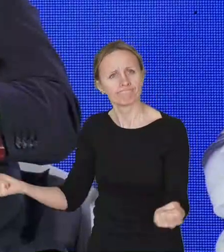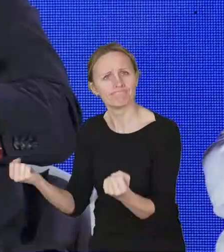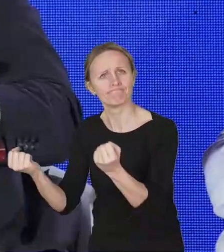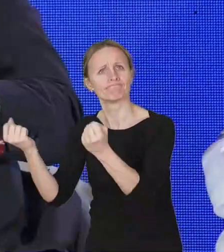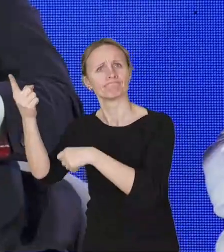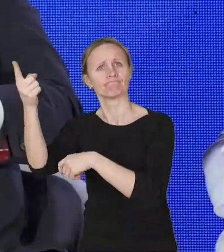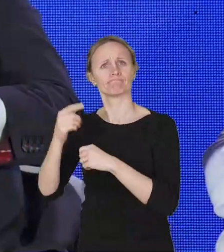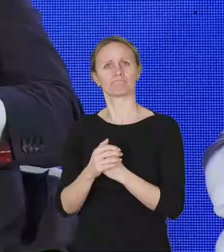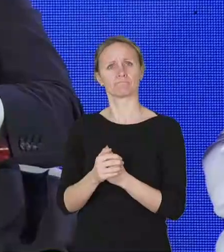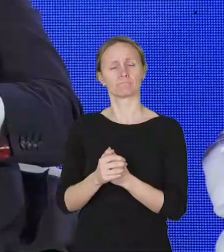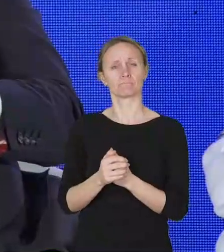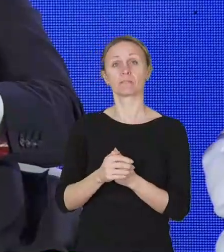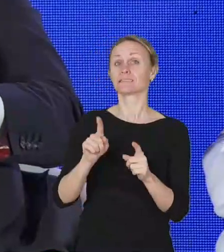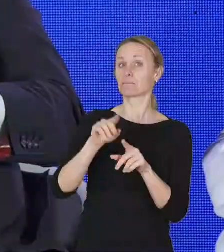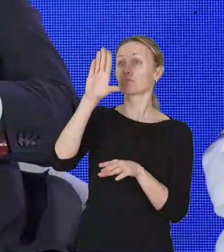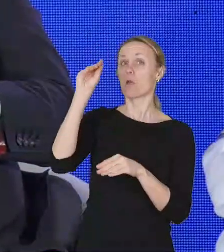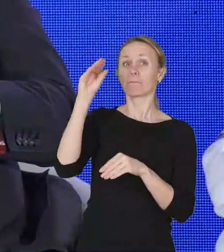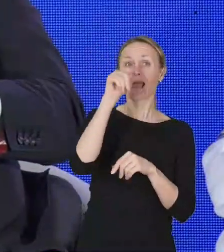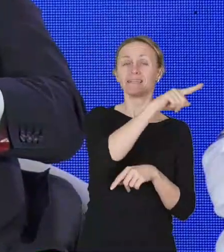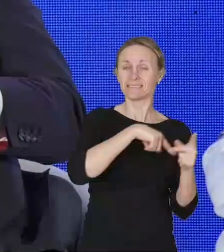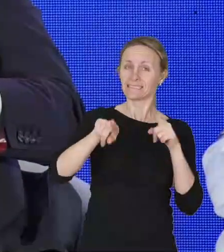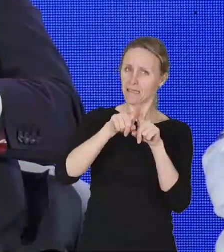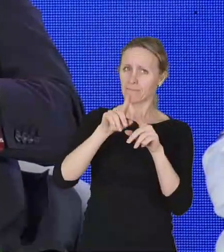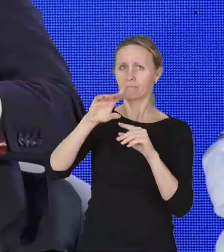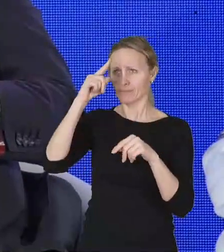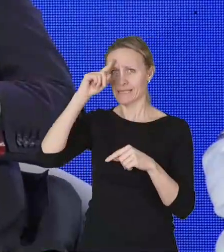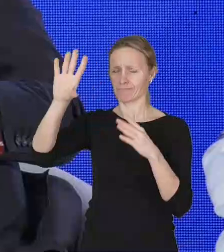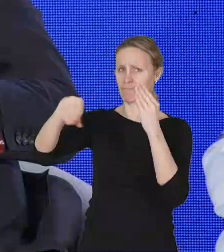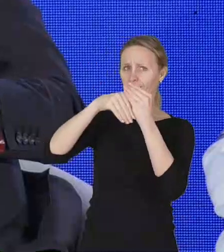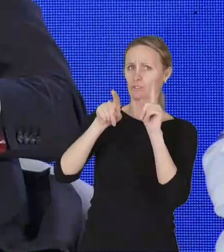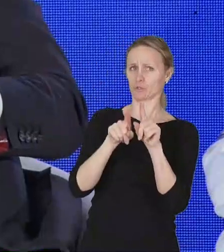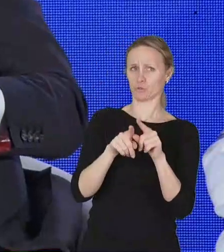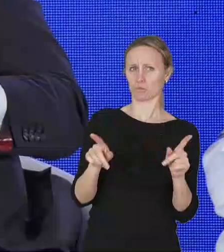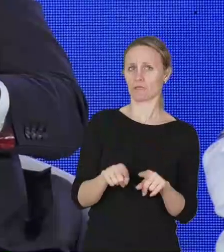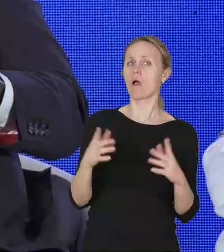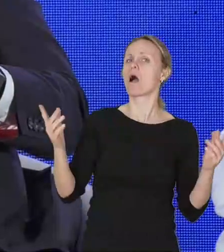I often see that enterprises are not well organized. They have no voice.